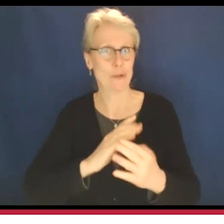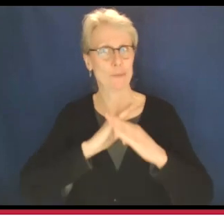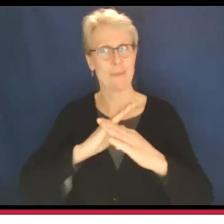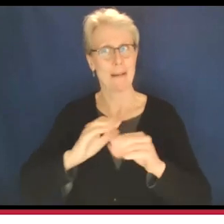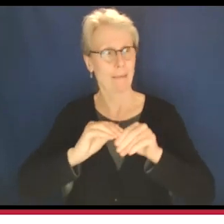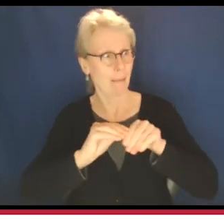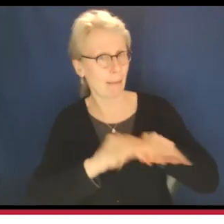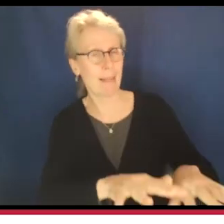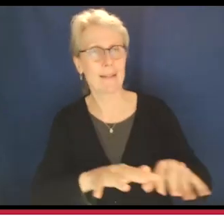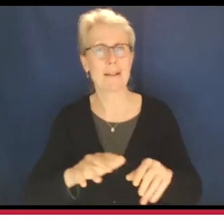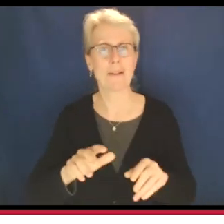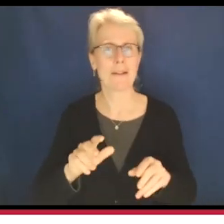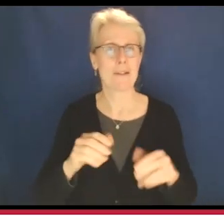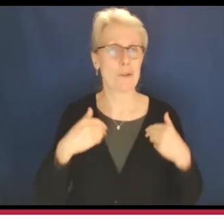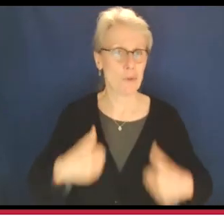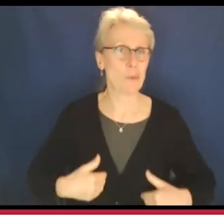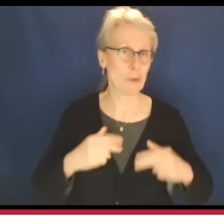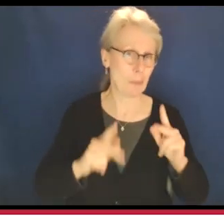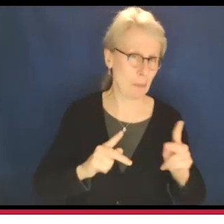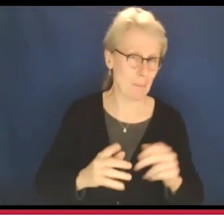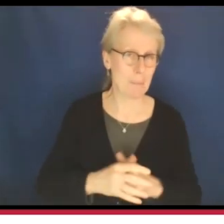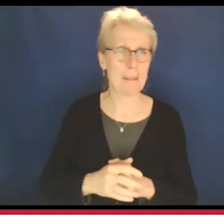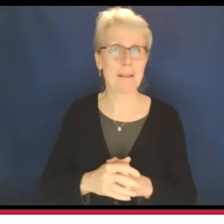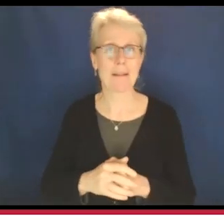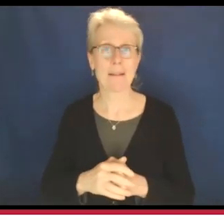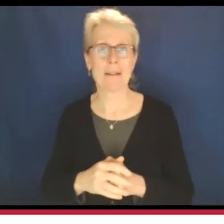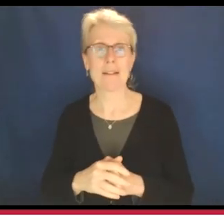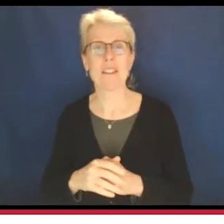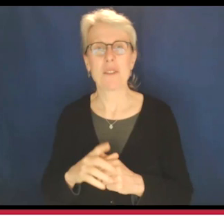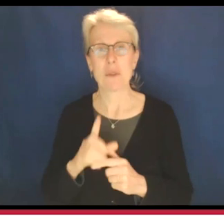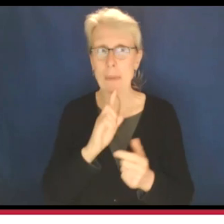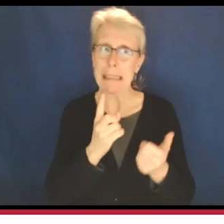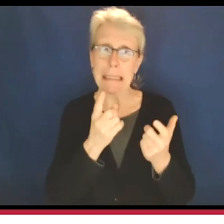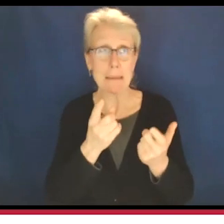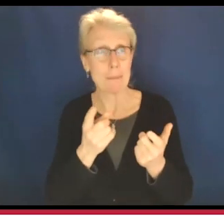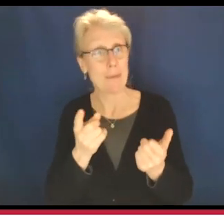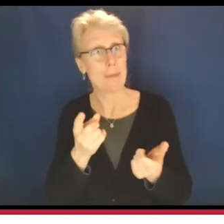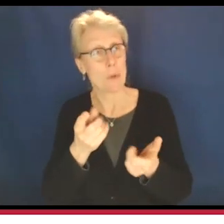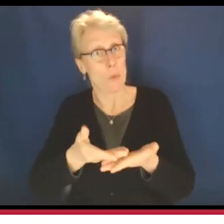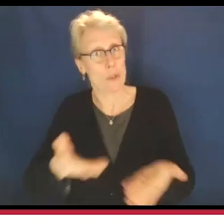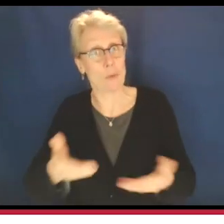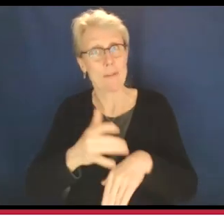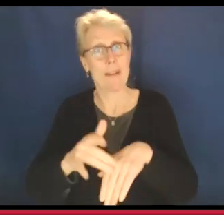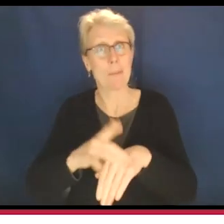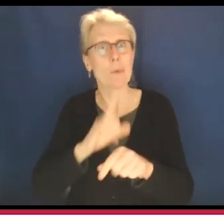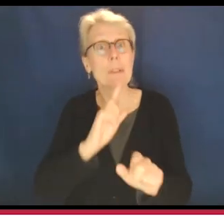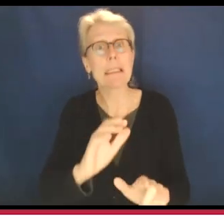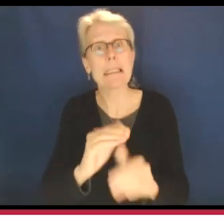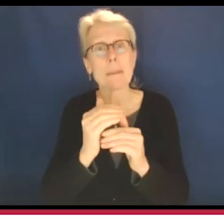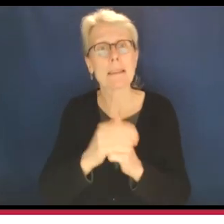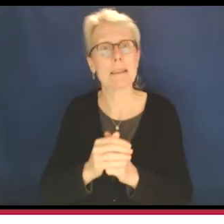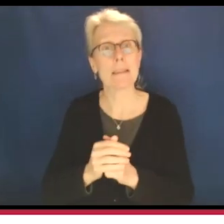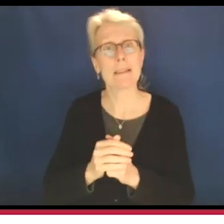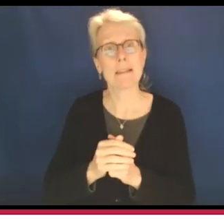limiting resource in terms of finding candidates for things to work on, based on the number of viral families that we still don't